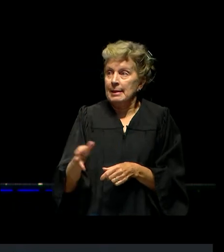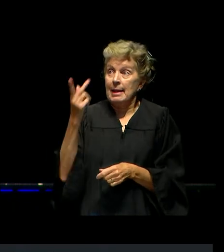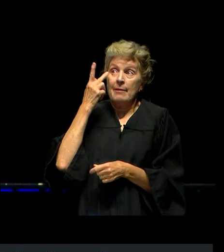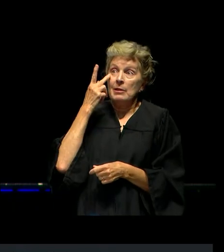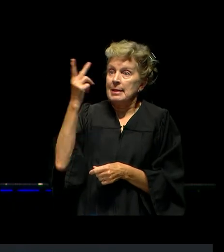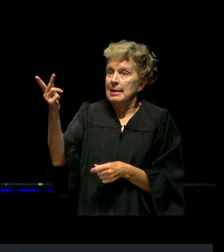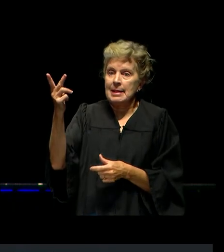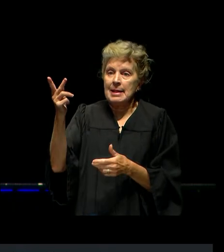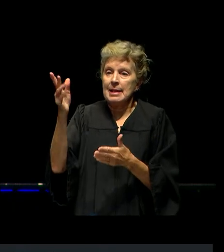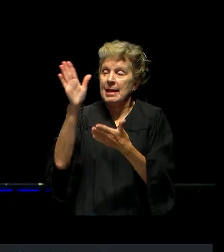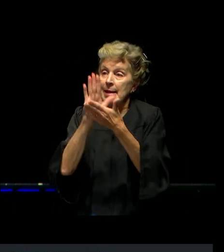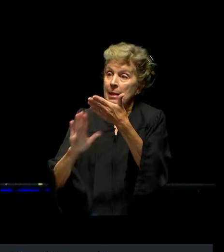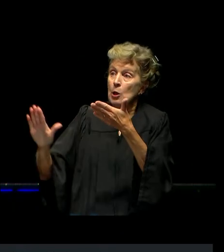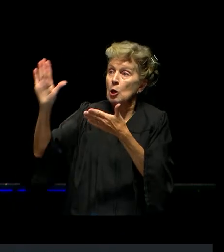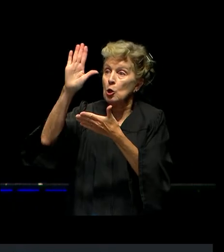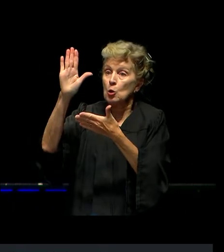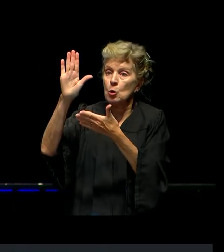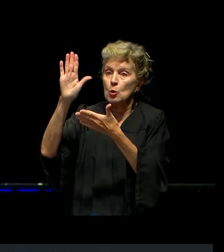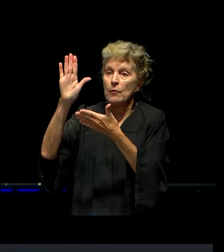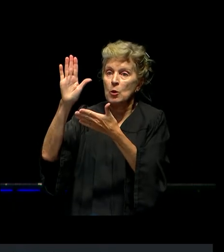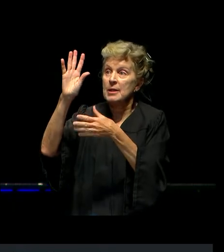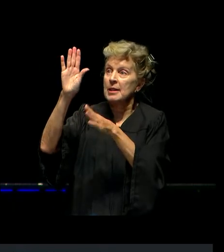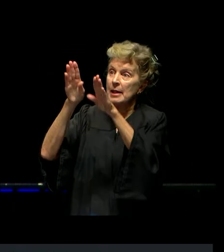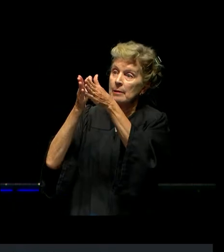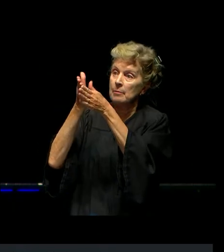unheard of in the academic world.